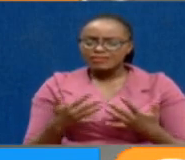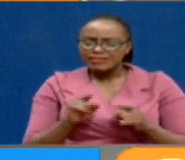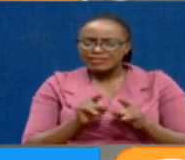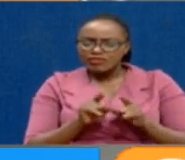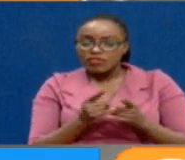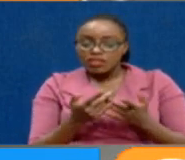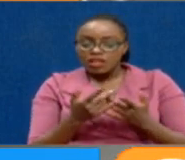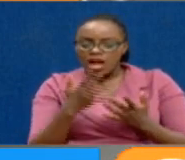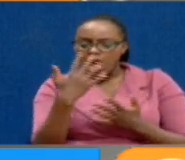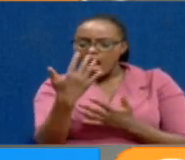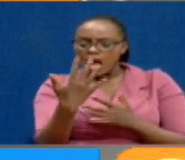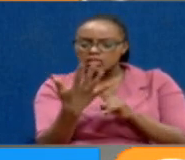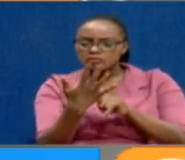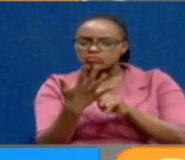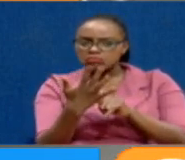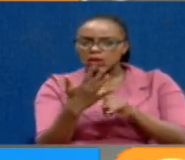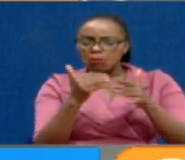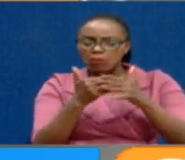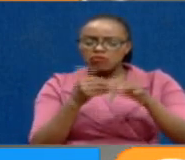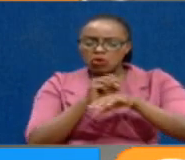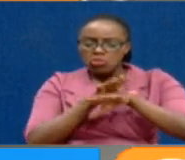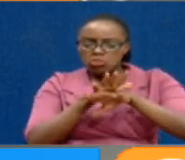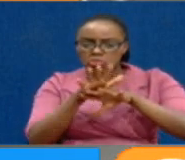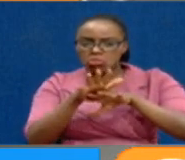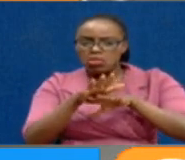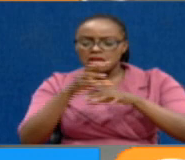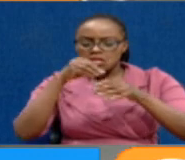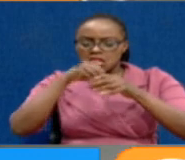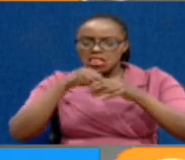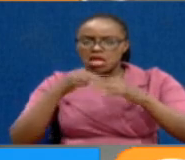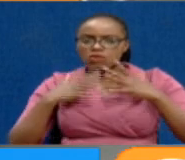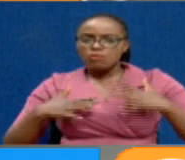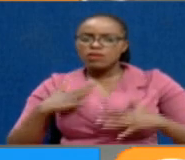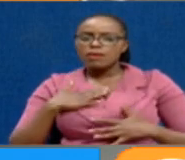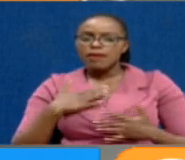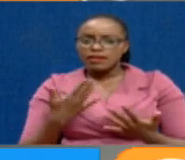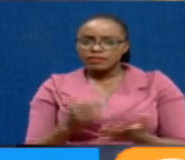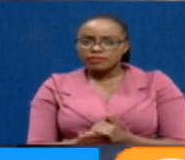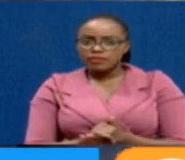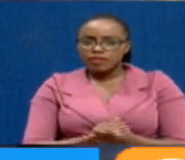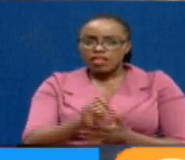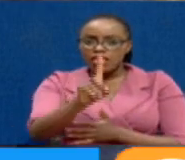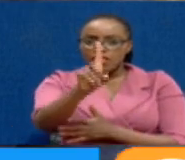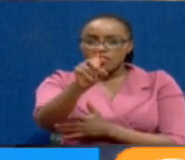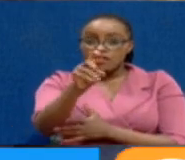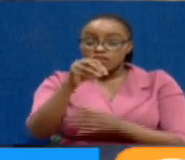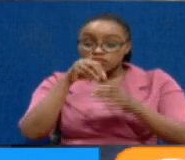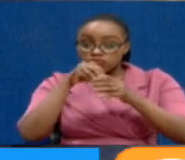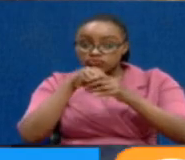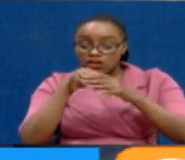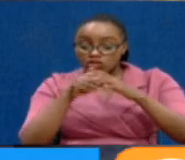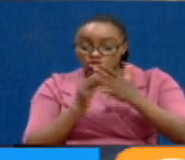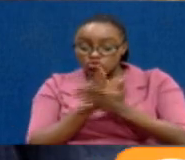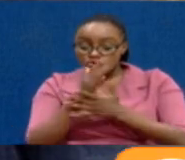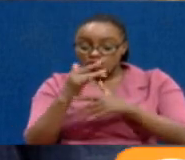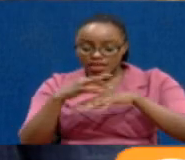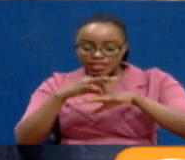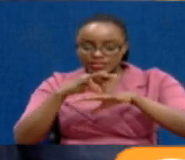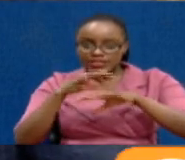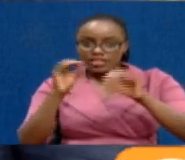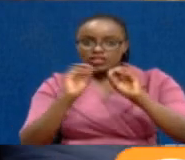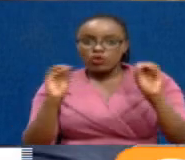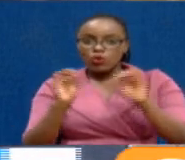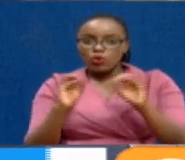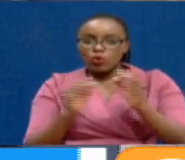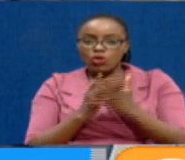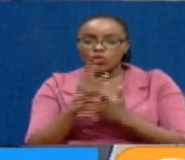the palm of my hands, before it penetrates to the body? First of all, the virus does not penetrate through the skin. Okay. It will either